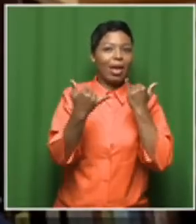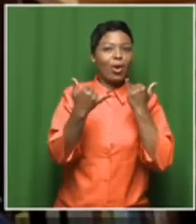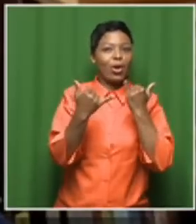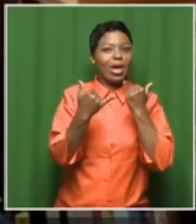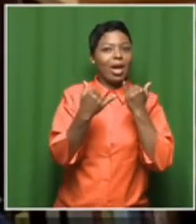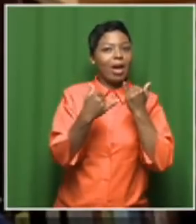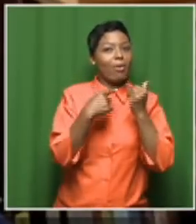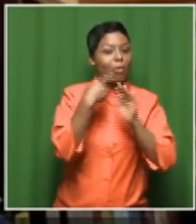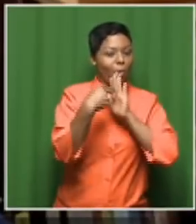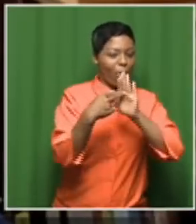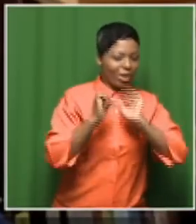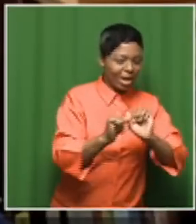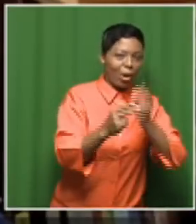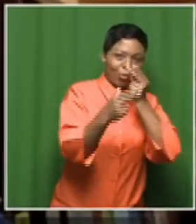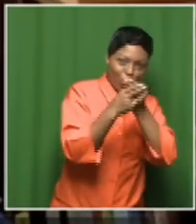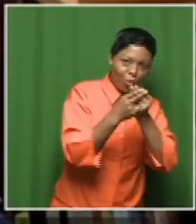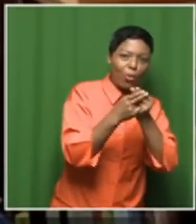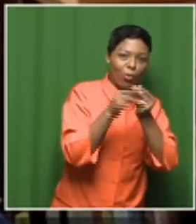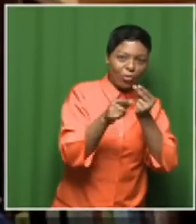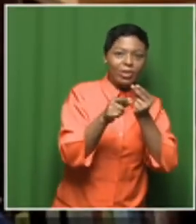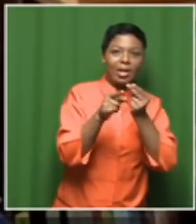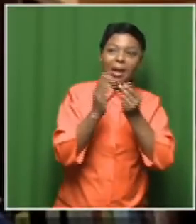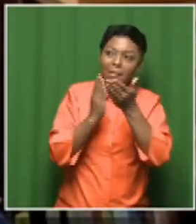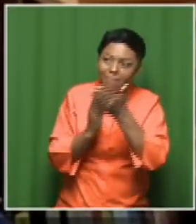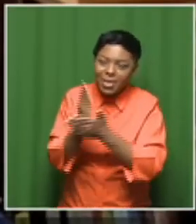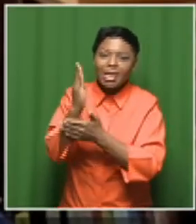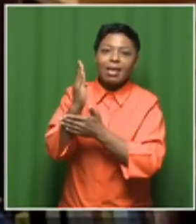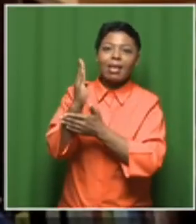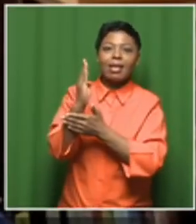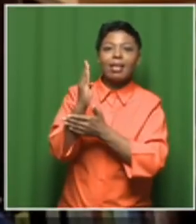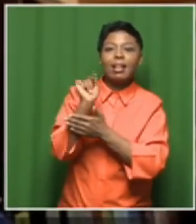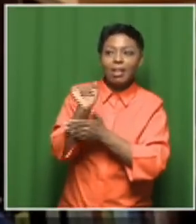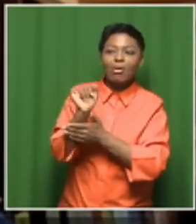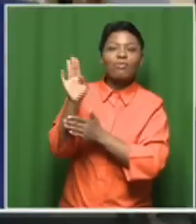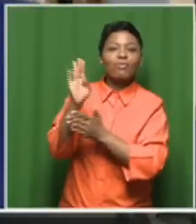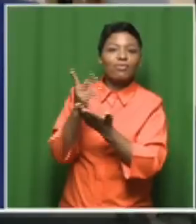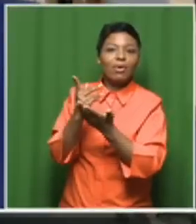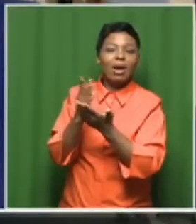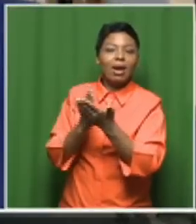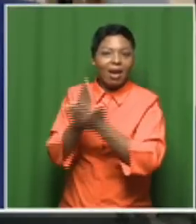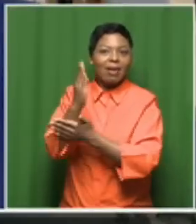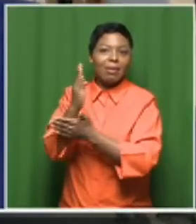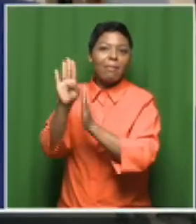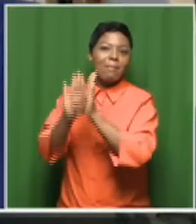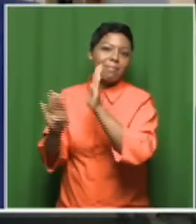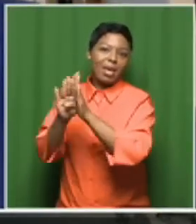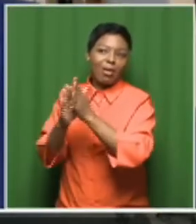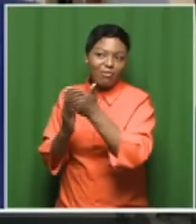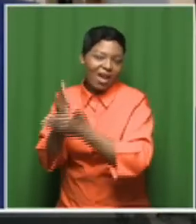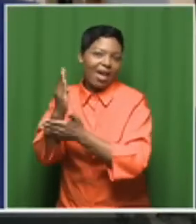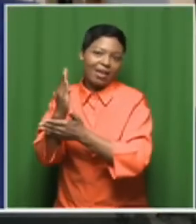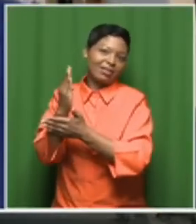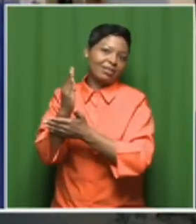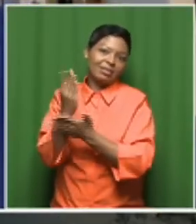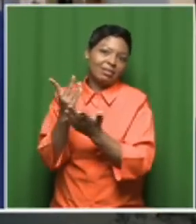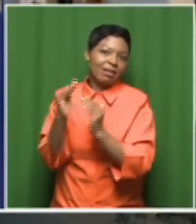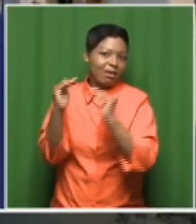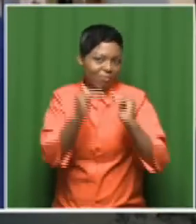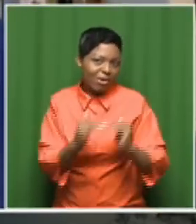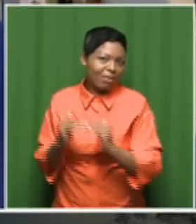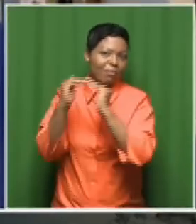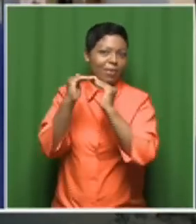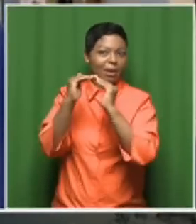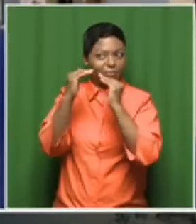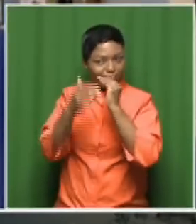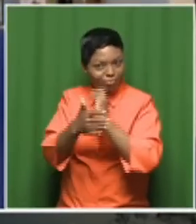is encapsulated in the Bill of Rights. It's as simple as that. All right, we leave it there. Terry Bell, so much to talk about.